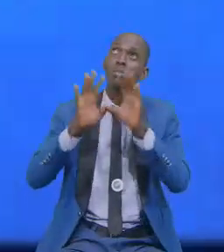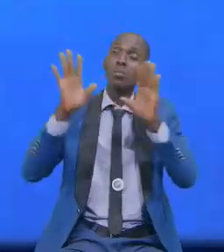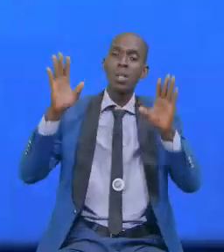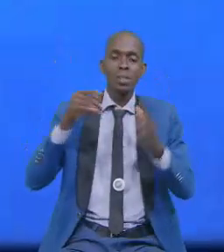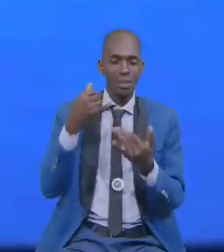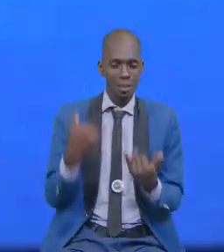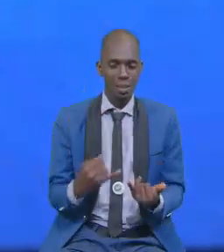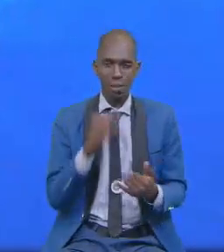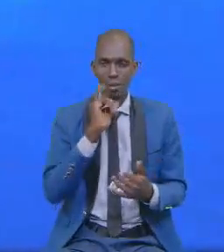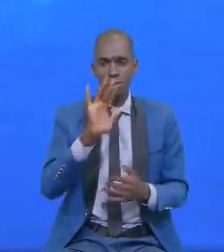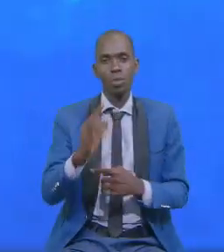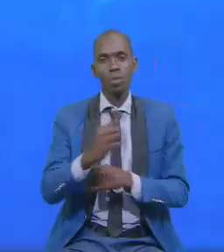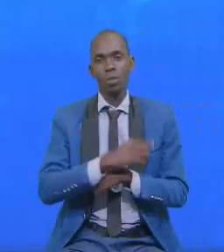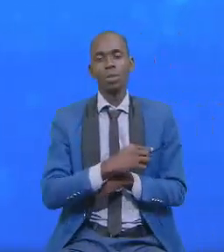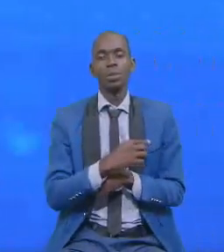day.